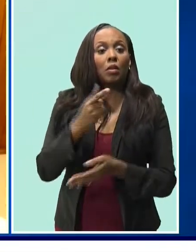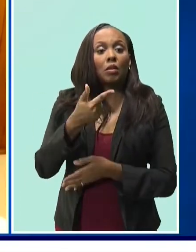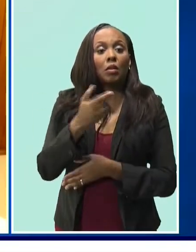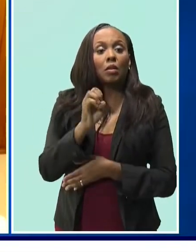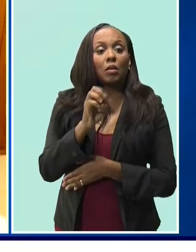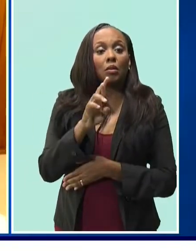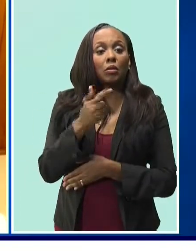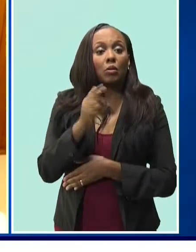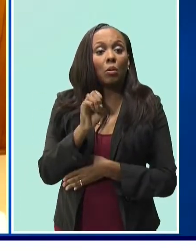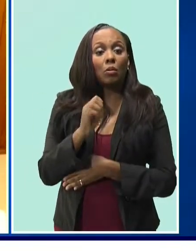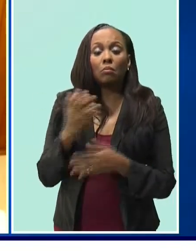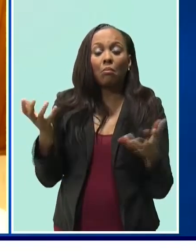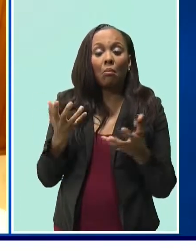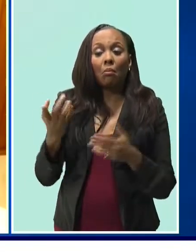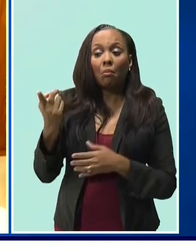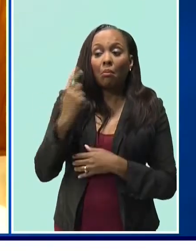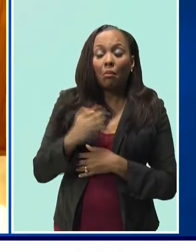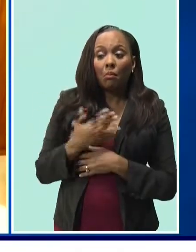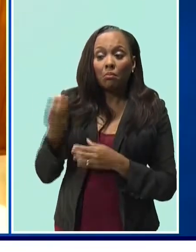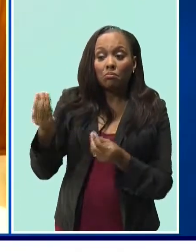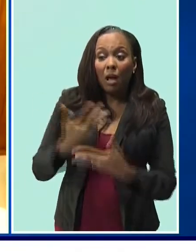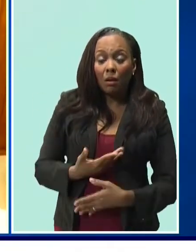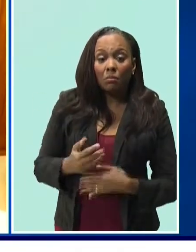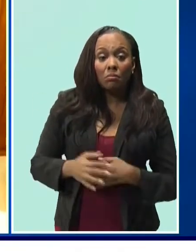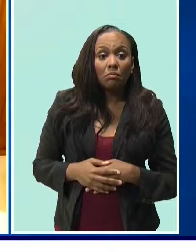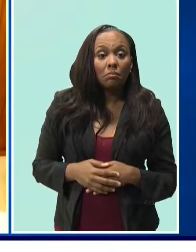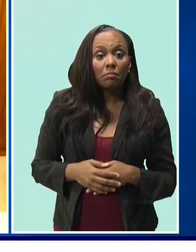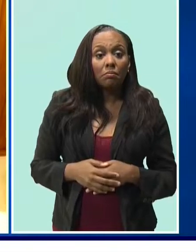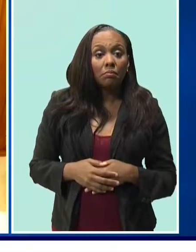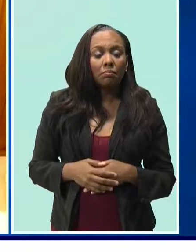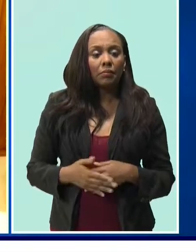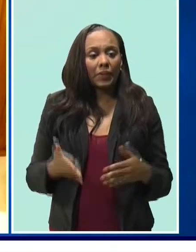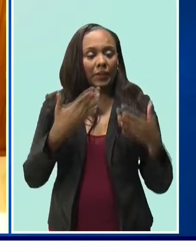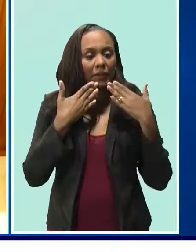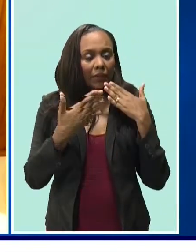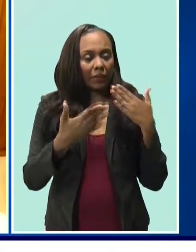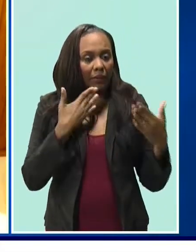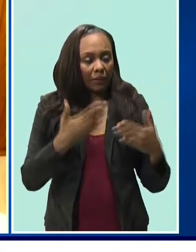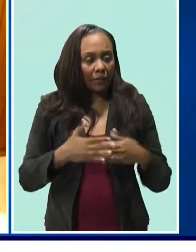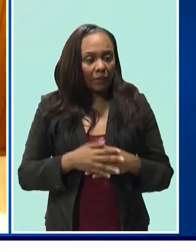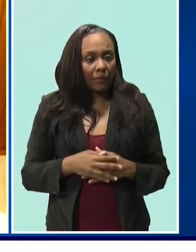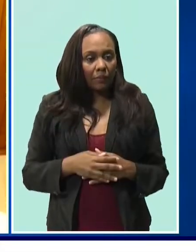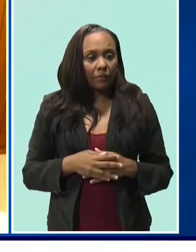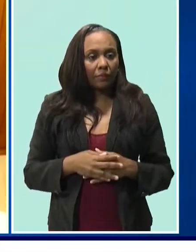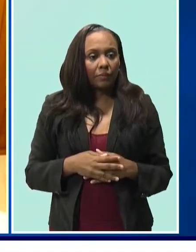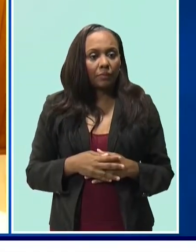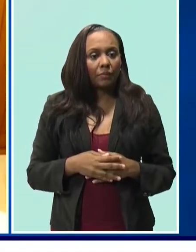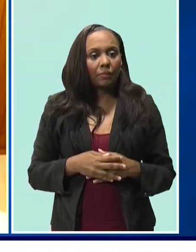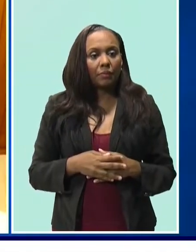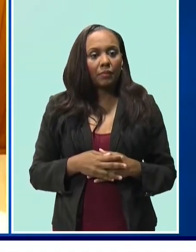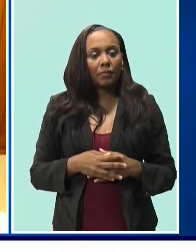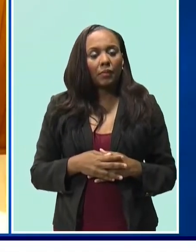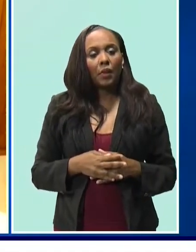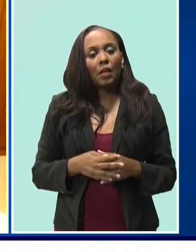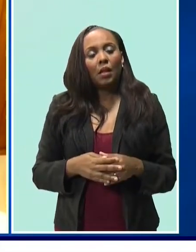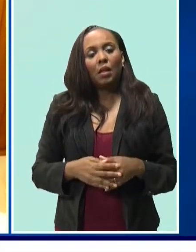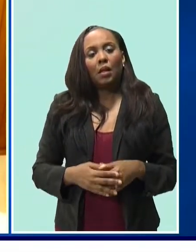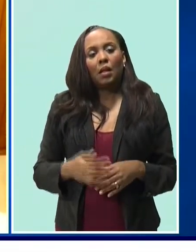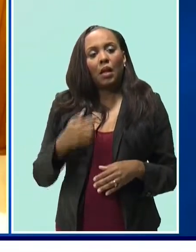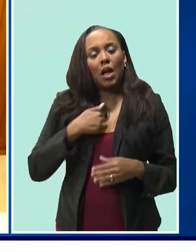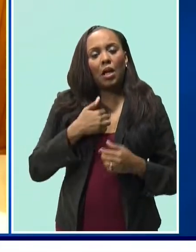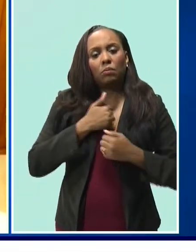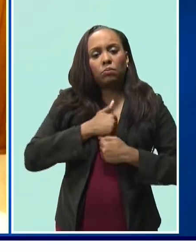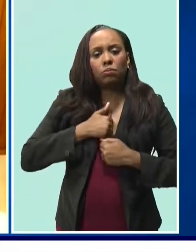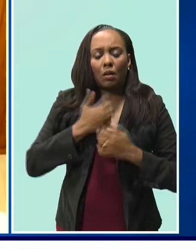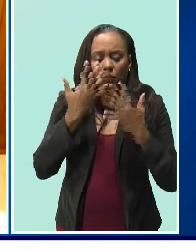stats? Thank you so much, Shane. It is with indeed regret and